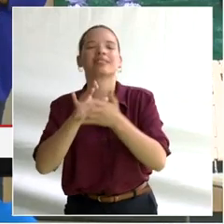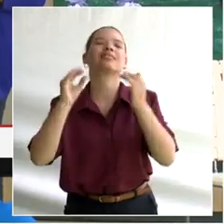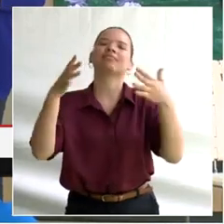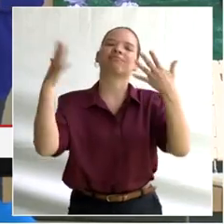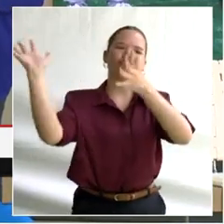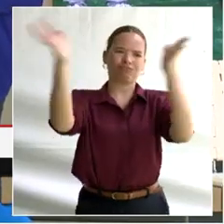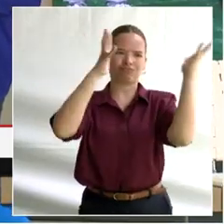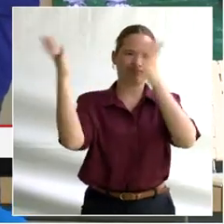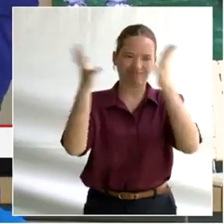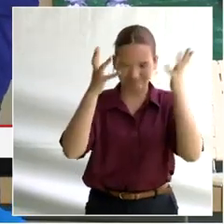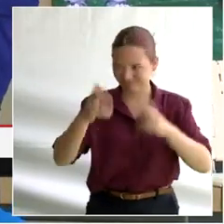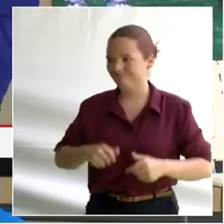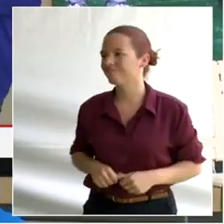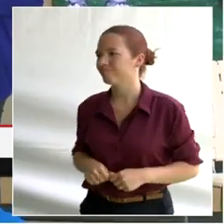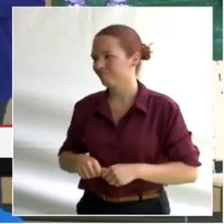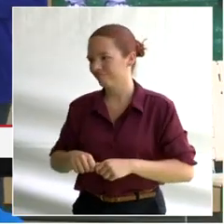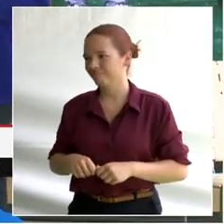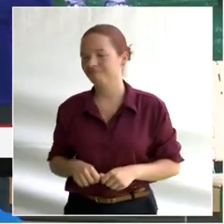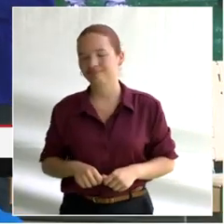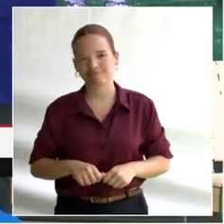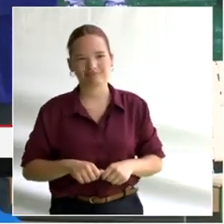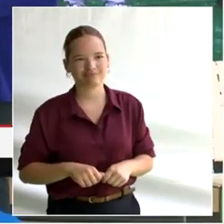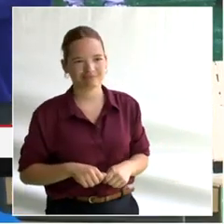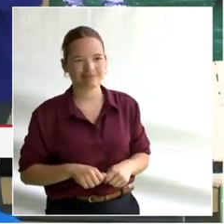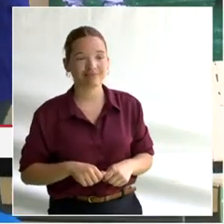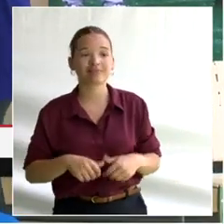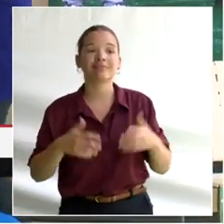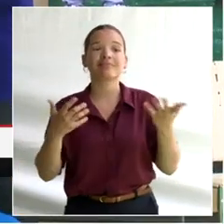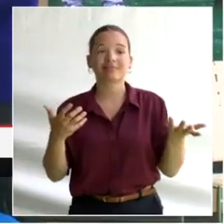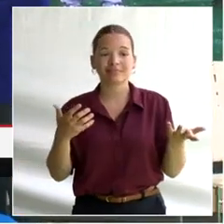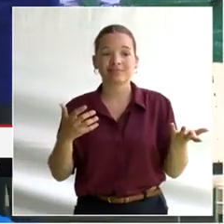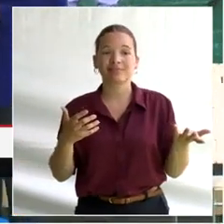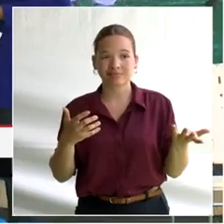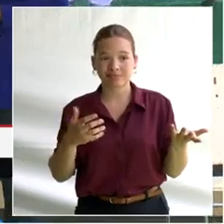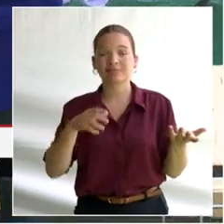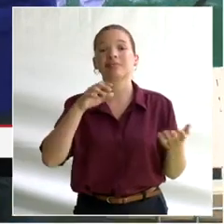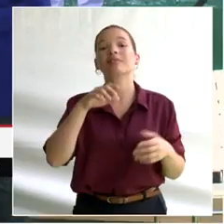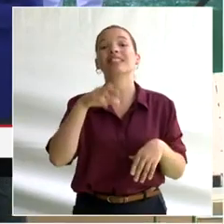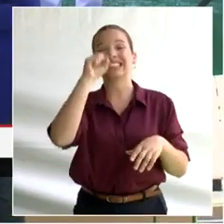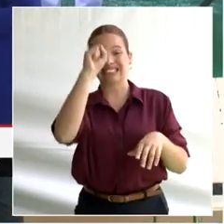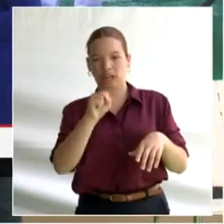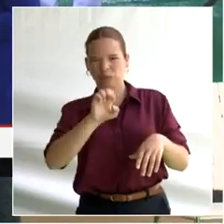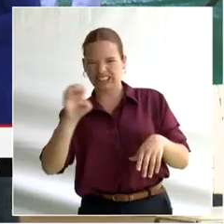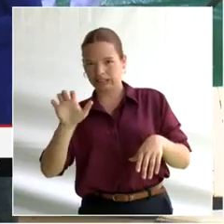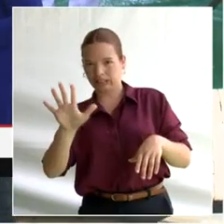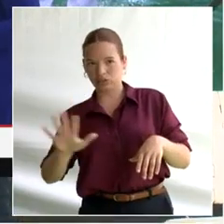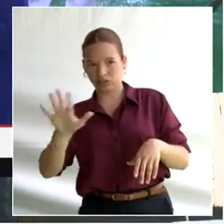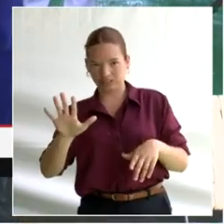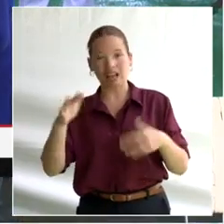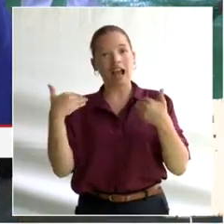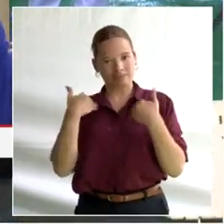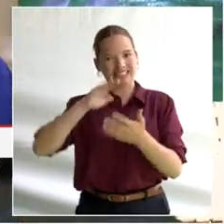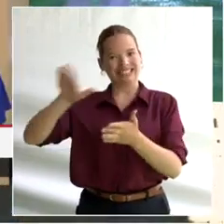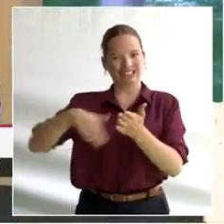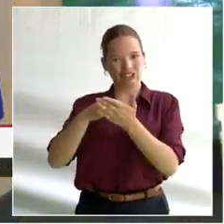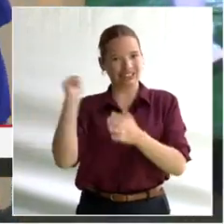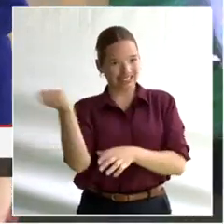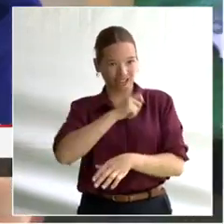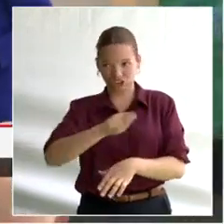and the founder of the Southeast Tennis and Learning Center. So I'm looking forward to seeing the lineups. Everybody have a great time. Thank